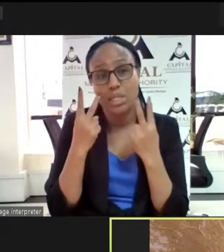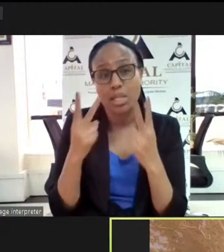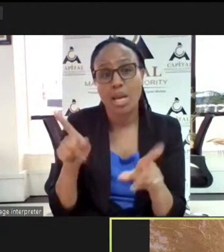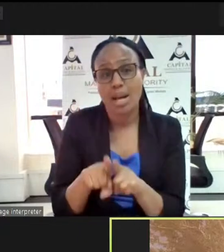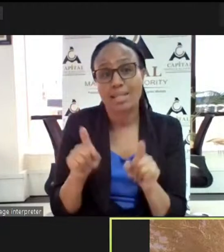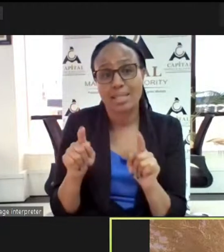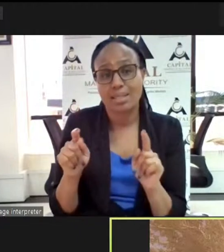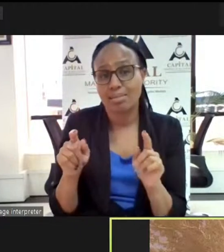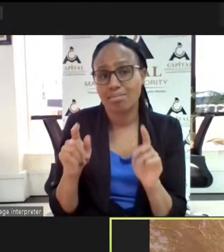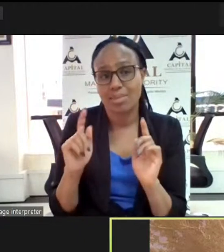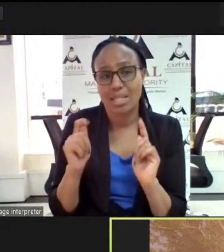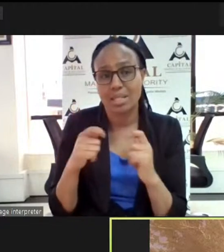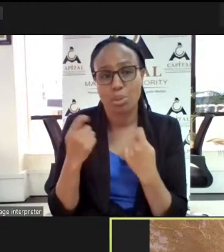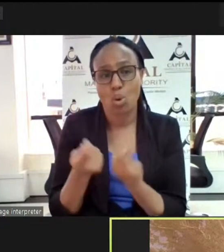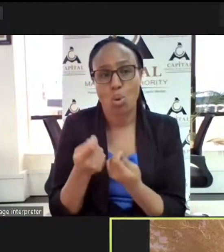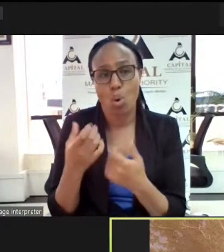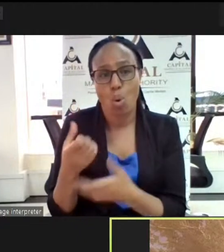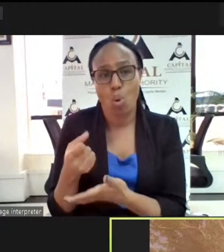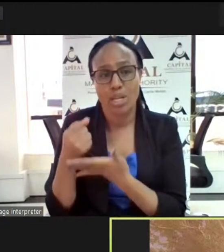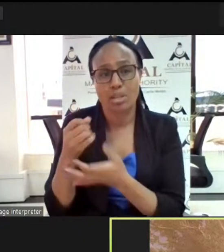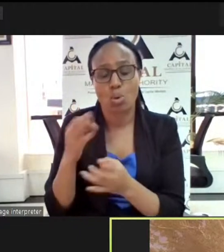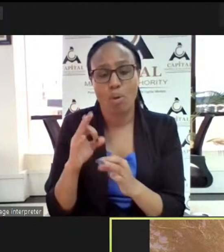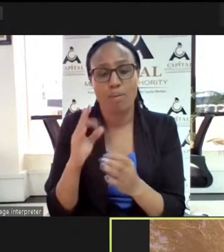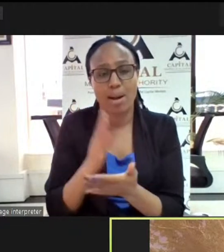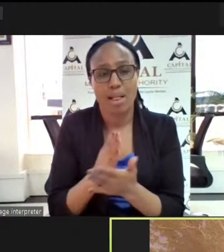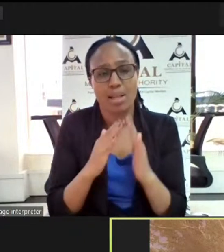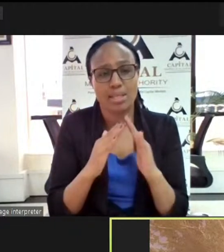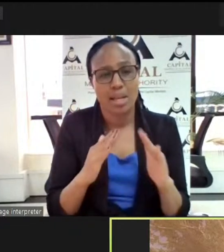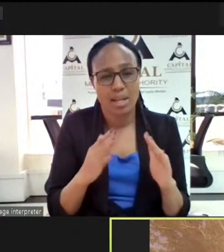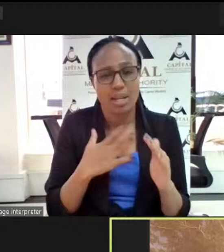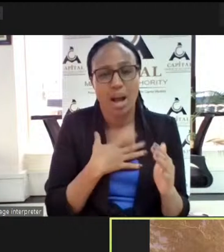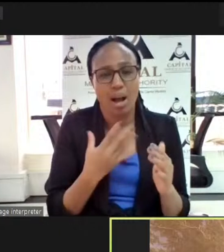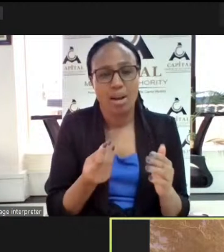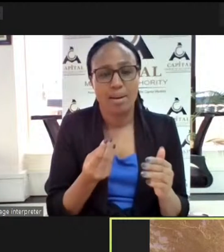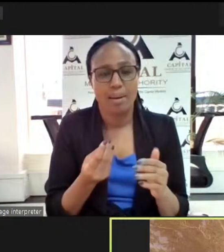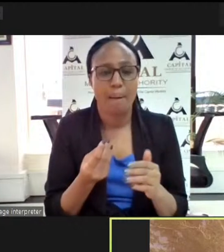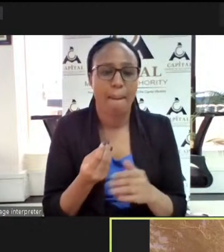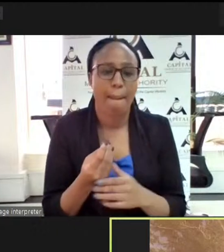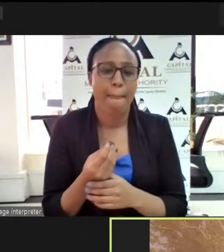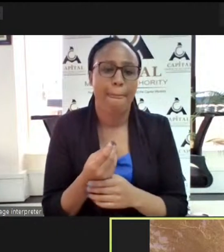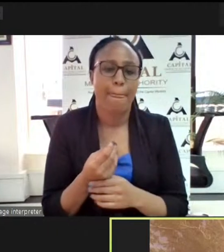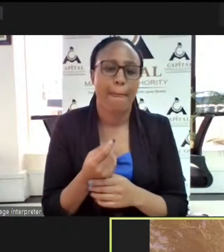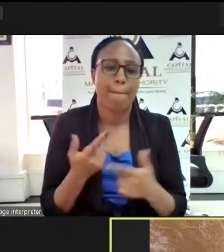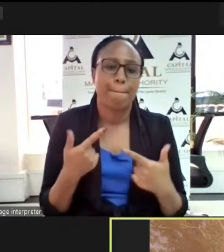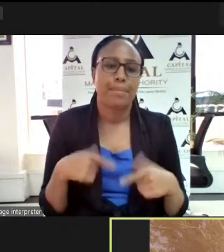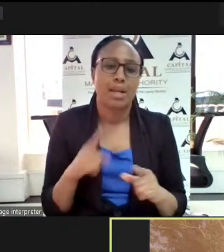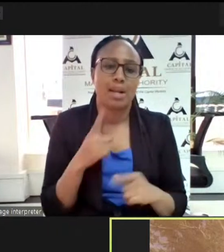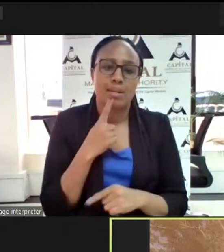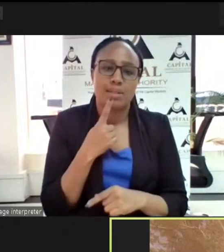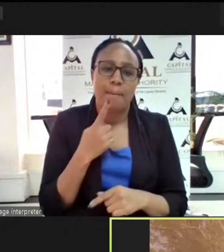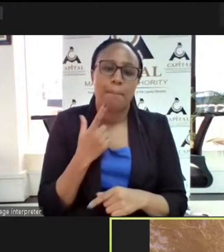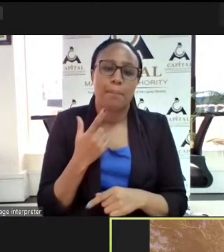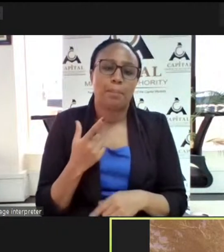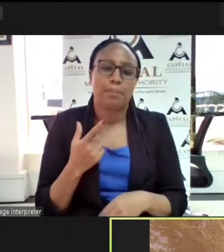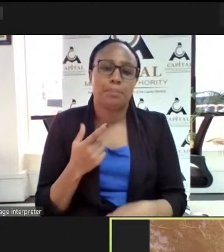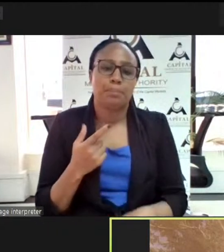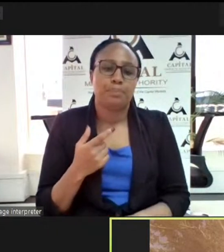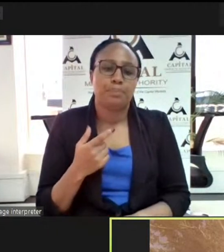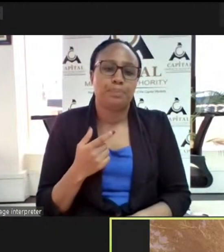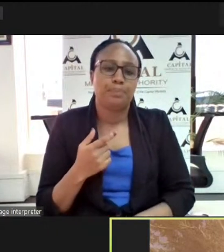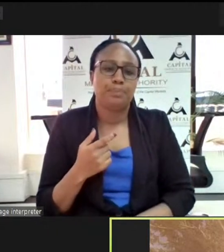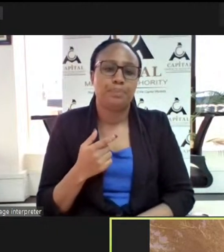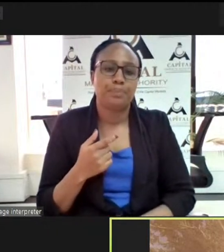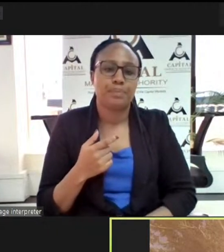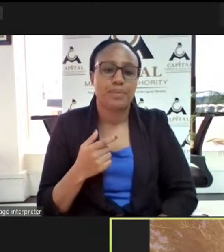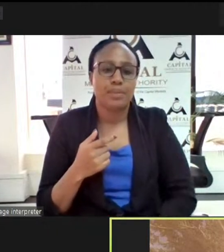typical holders of real estate and their let's say, I think real